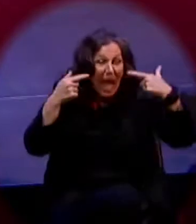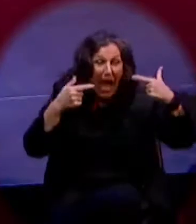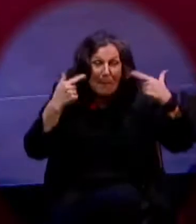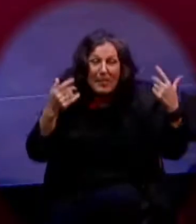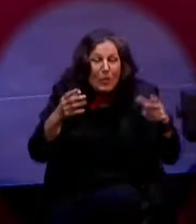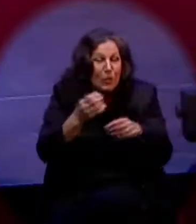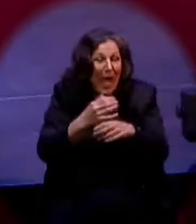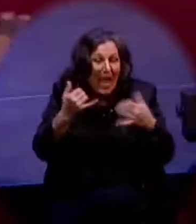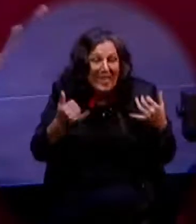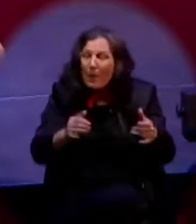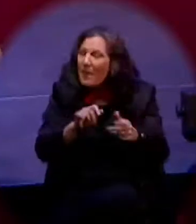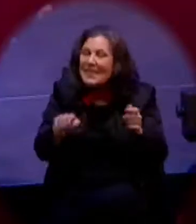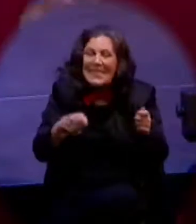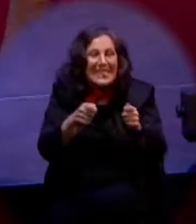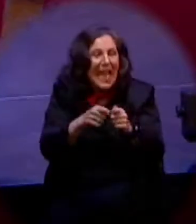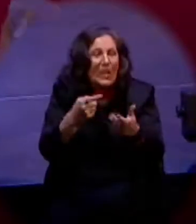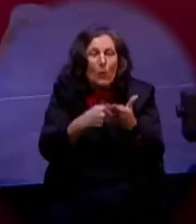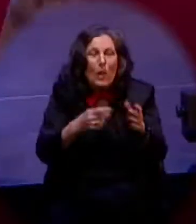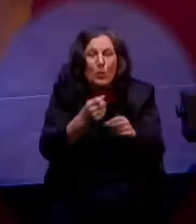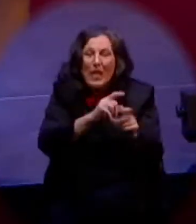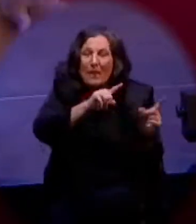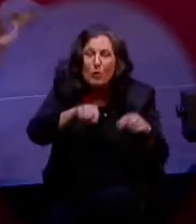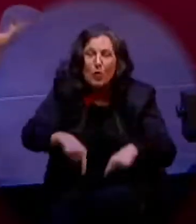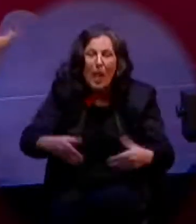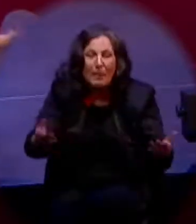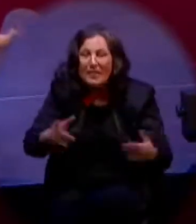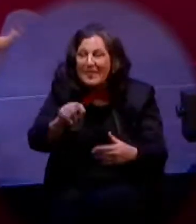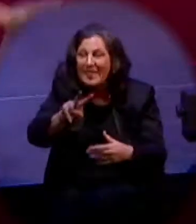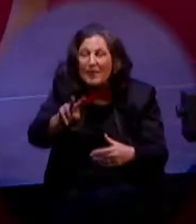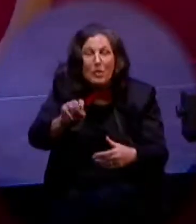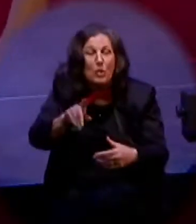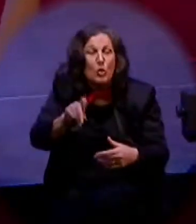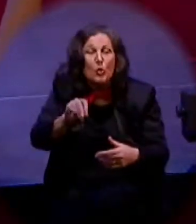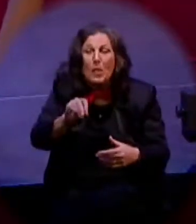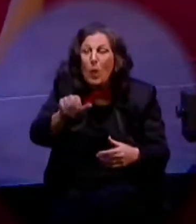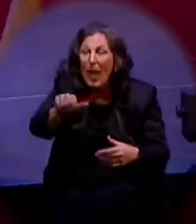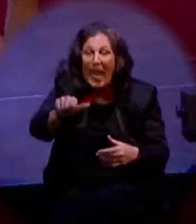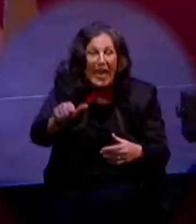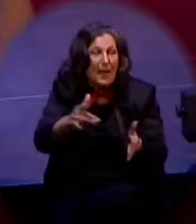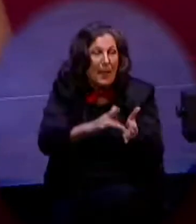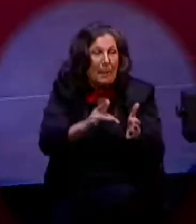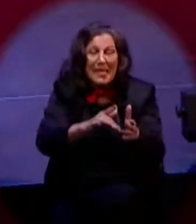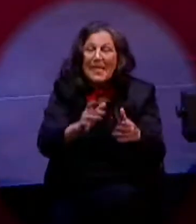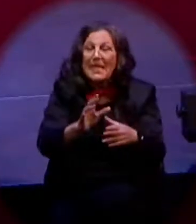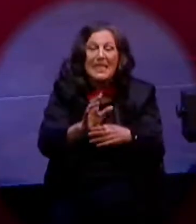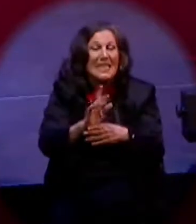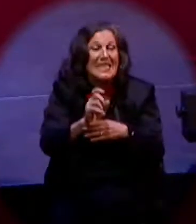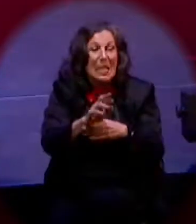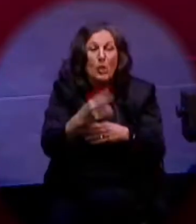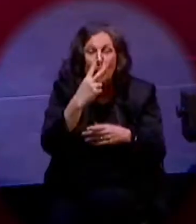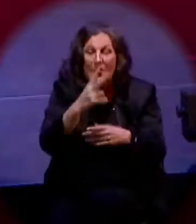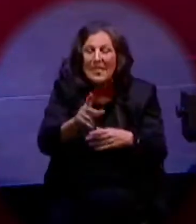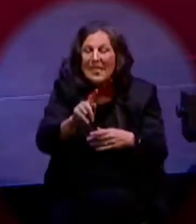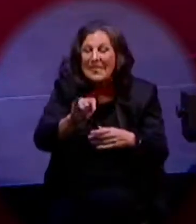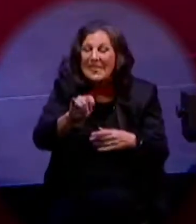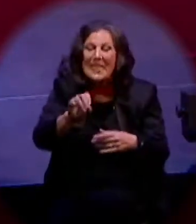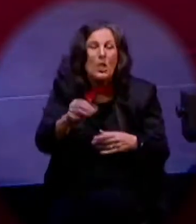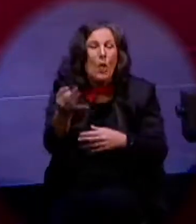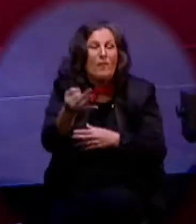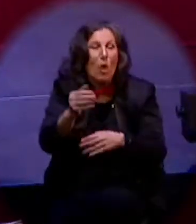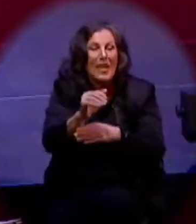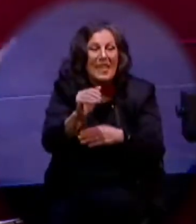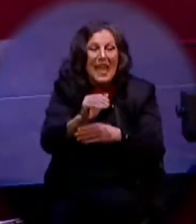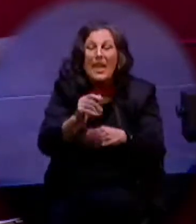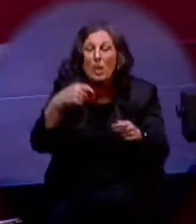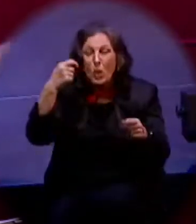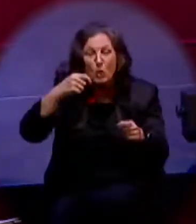there is exactly what you would get if you were to come to TV Studio A in our media center and see their show, Tino's Comedy Show, on Friday nights. They